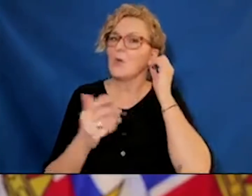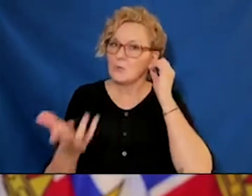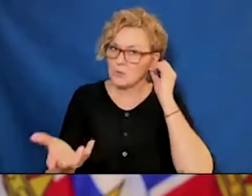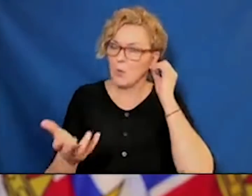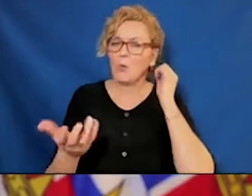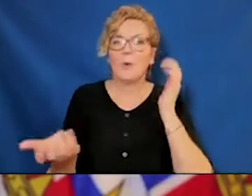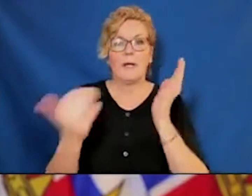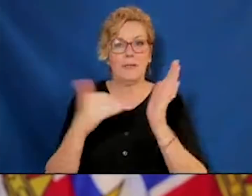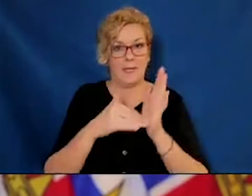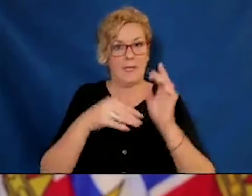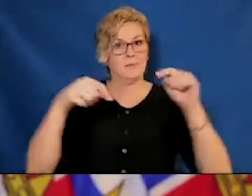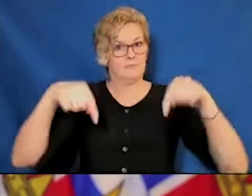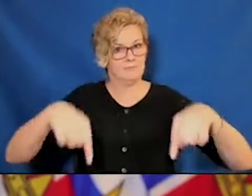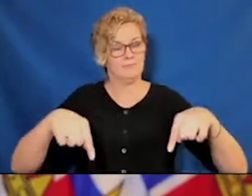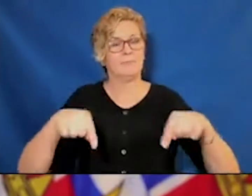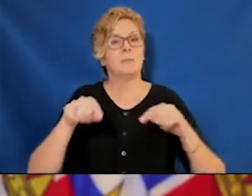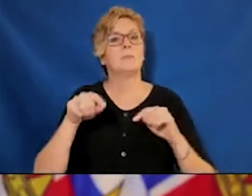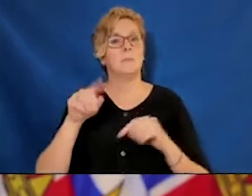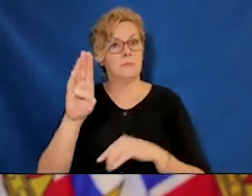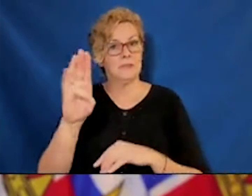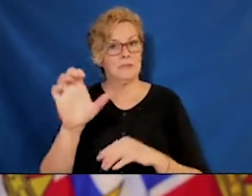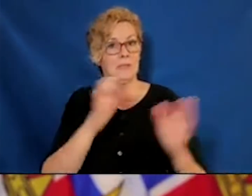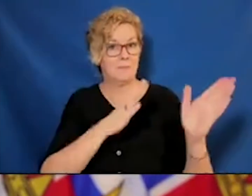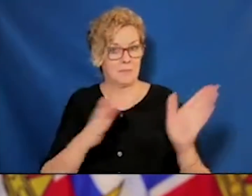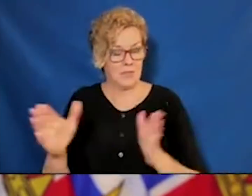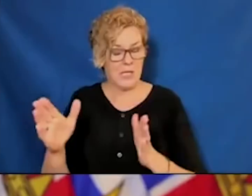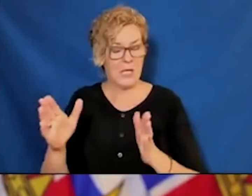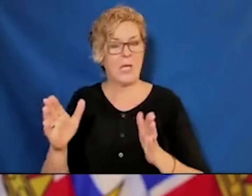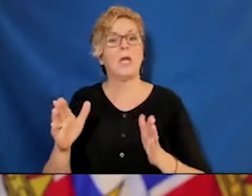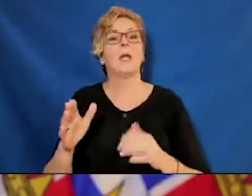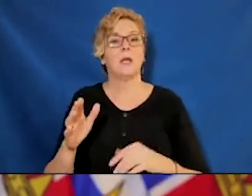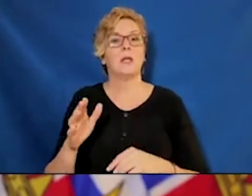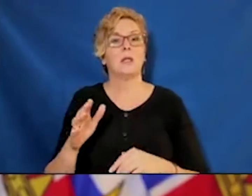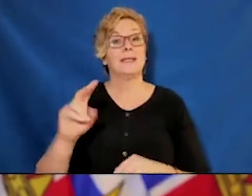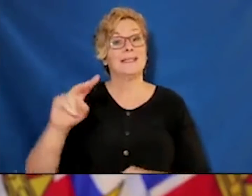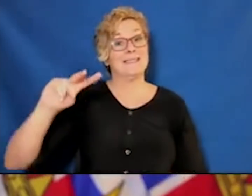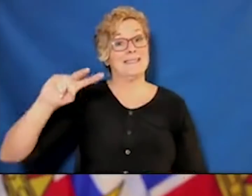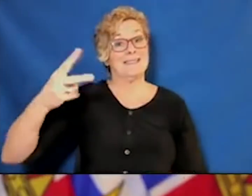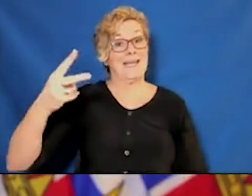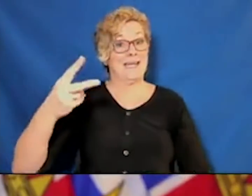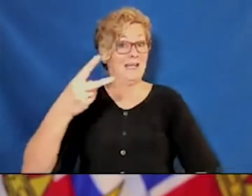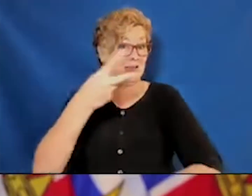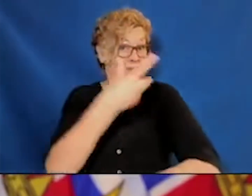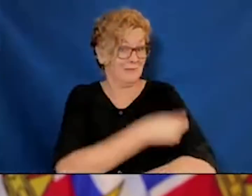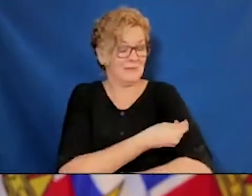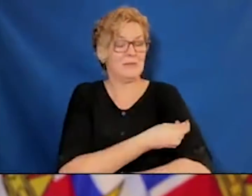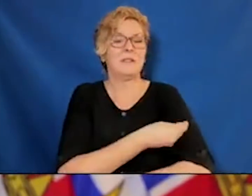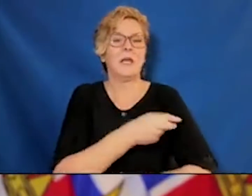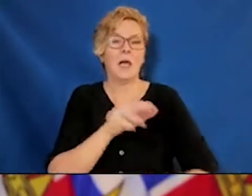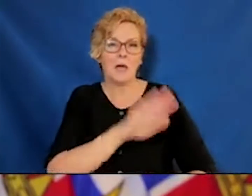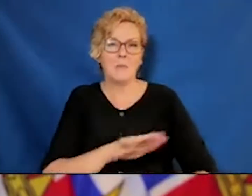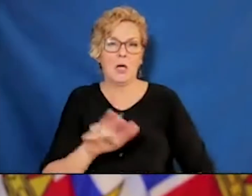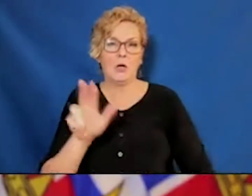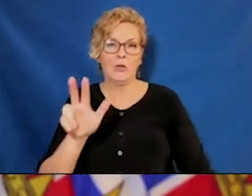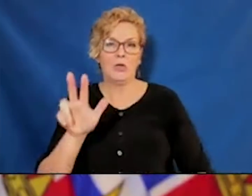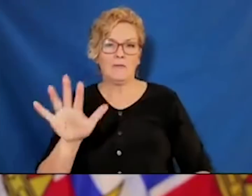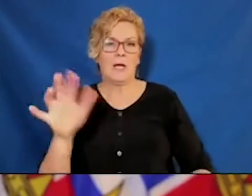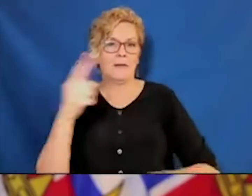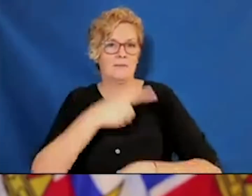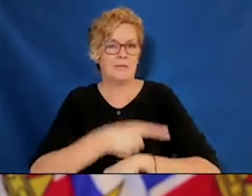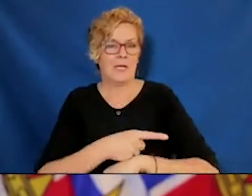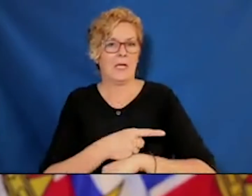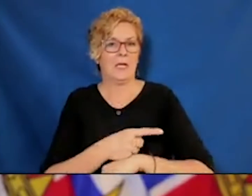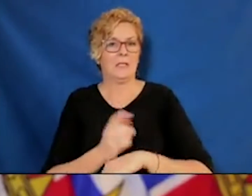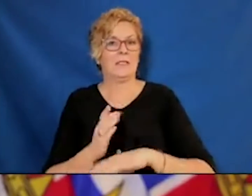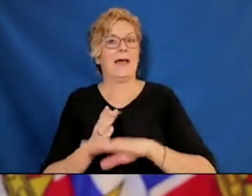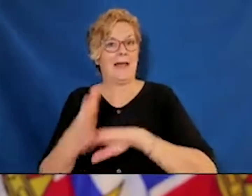35. Given what we know about our immune system, what we know right now about these very effective vaccines, and